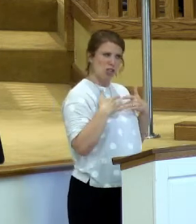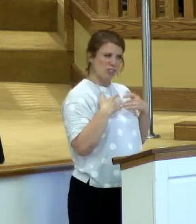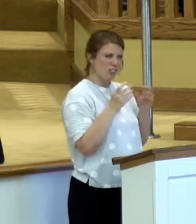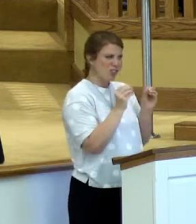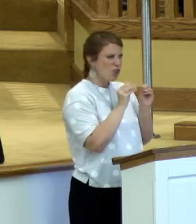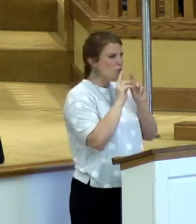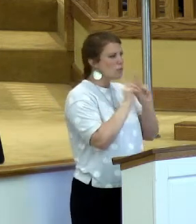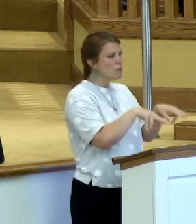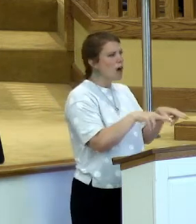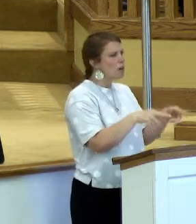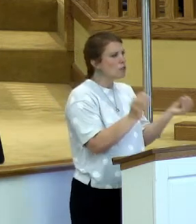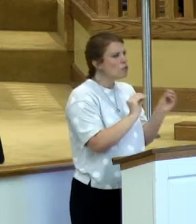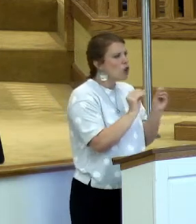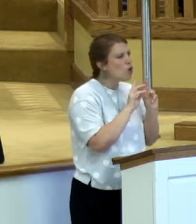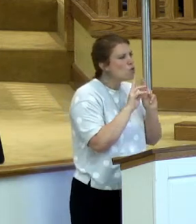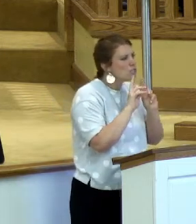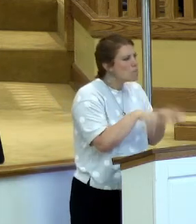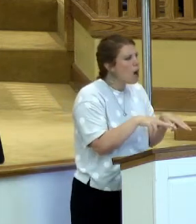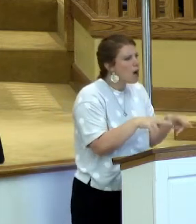of response.